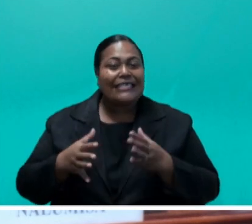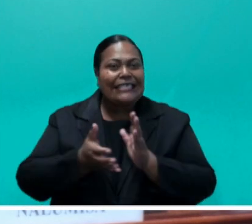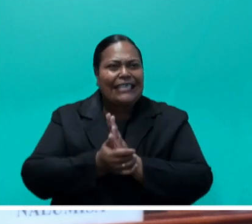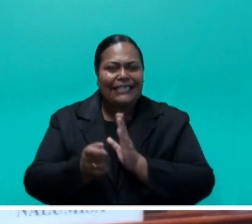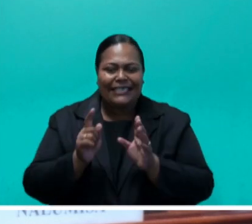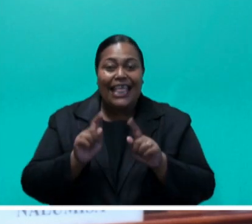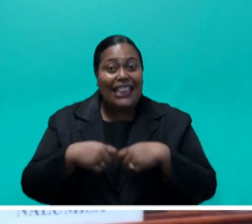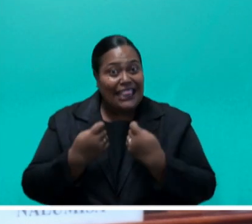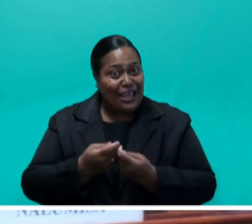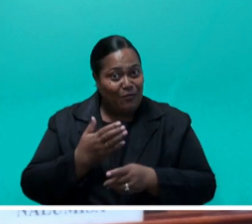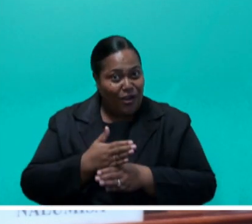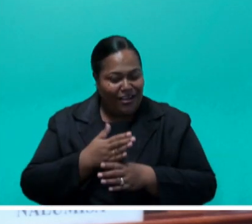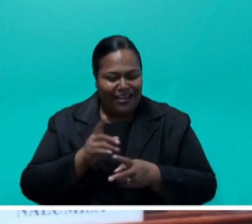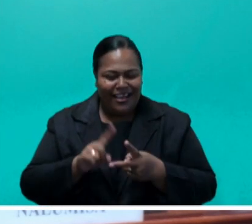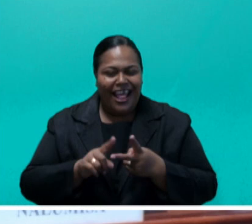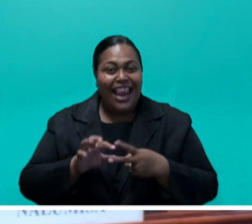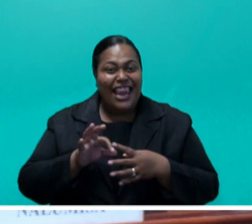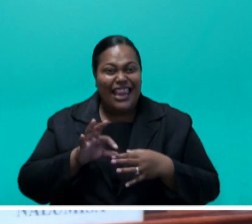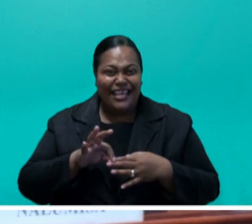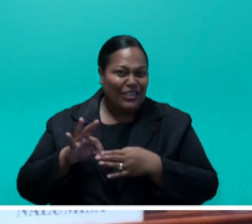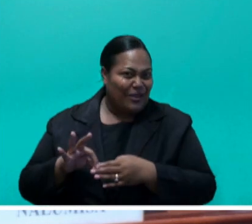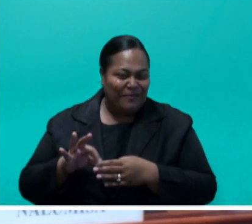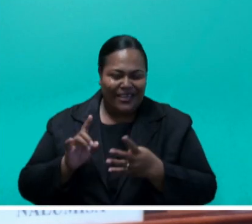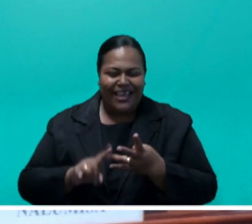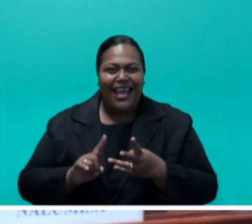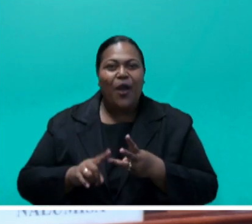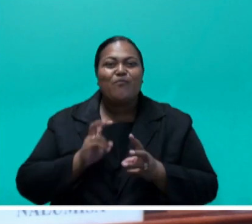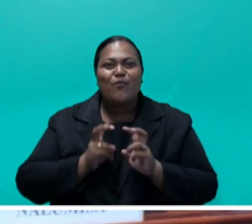teamwork, leadership, and problem solving.